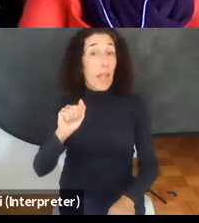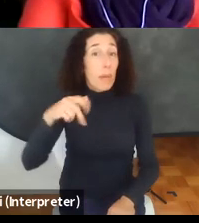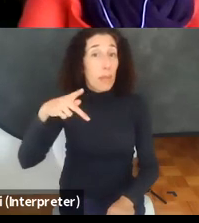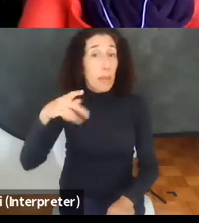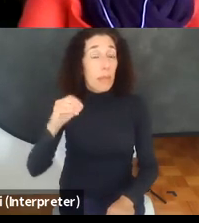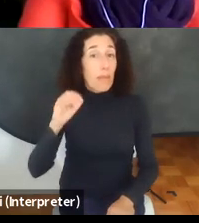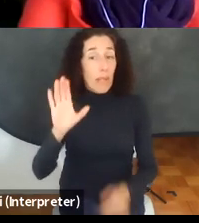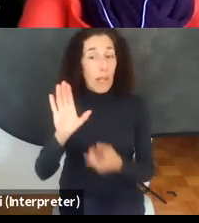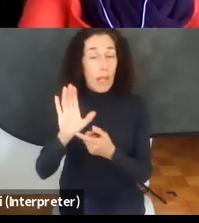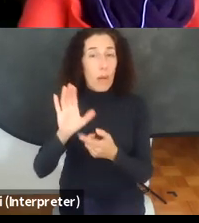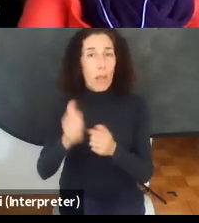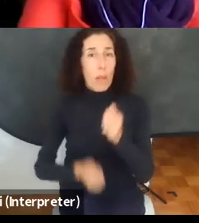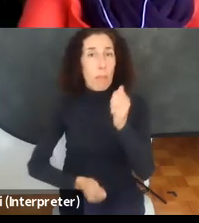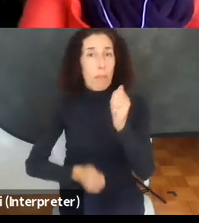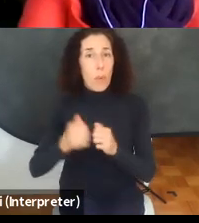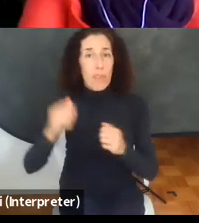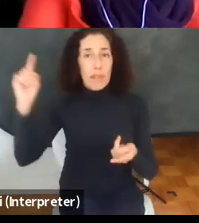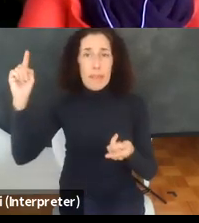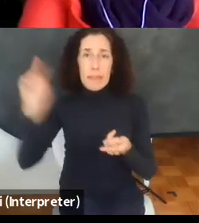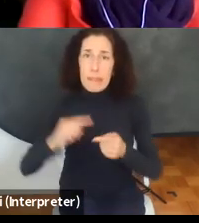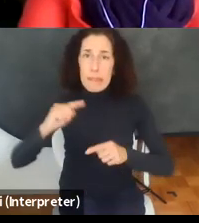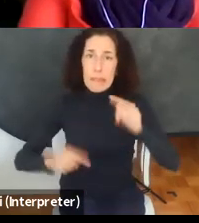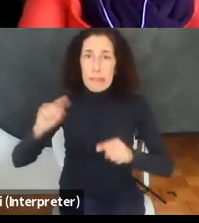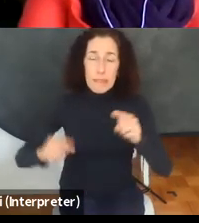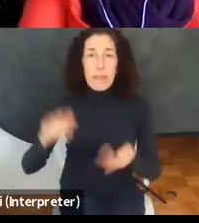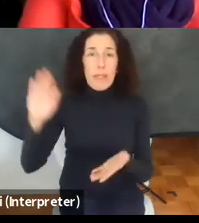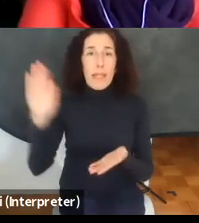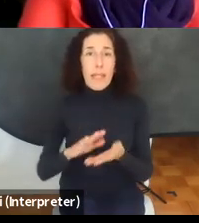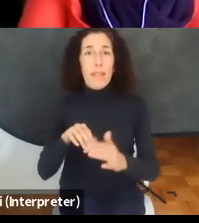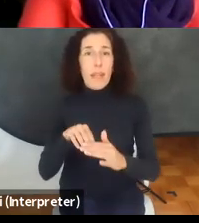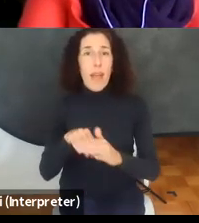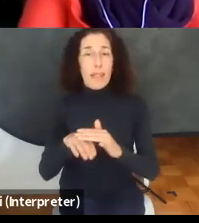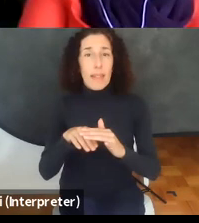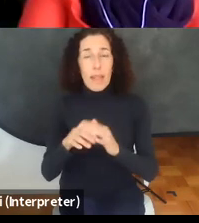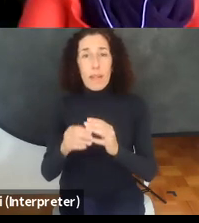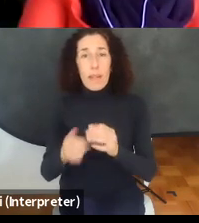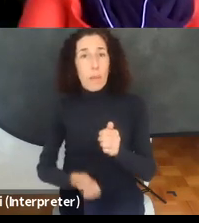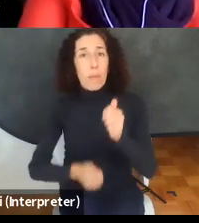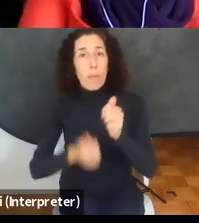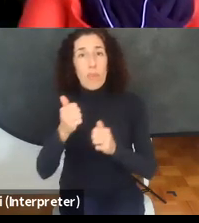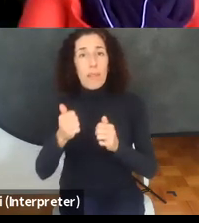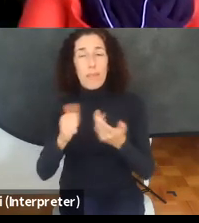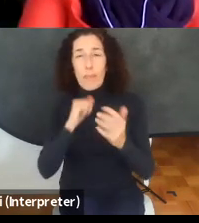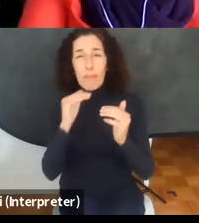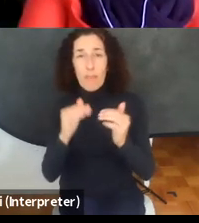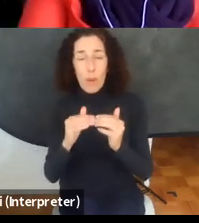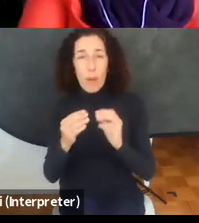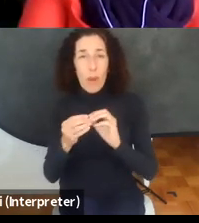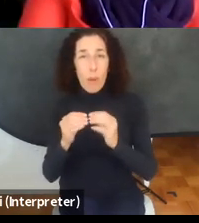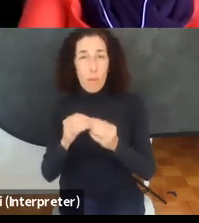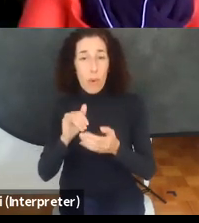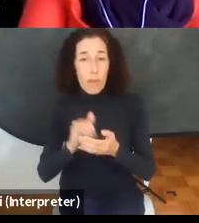the sharpest disparities and the least access. And so my exhortation to people doing disability